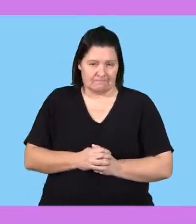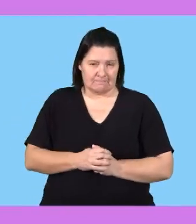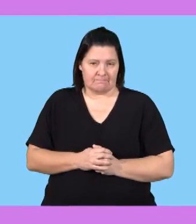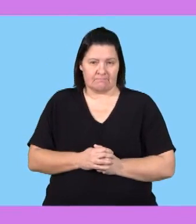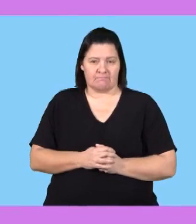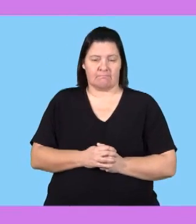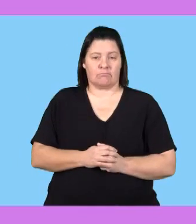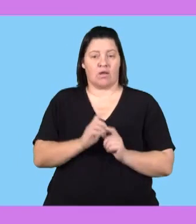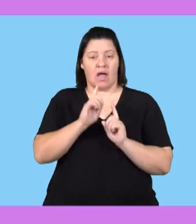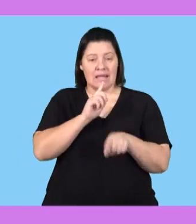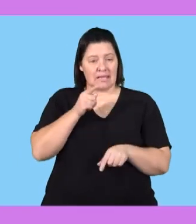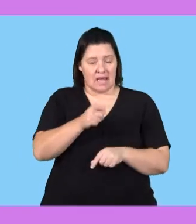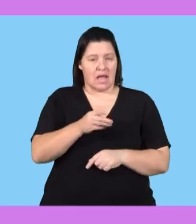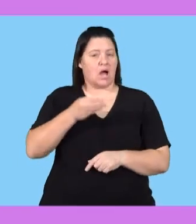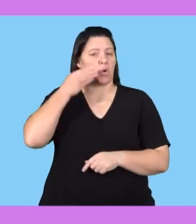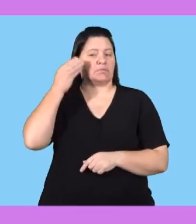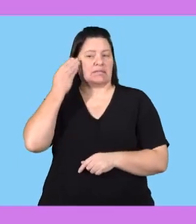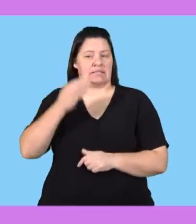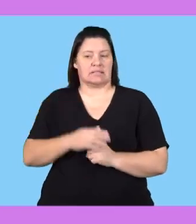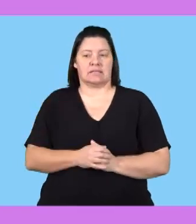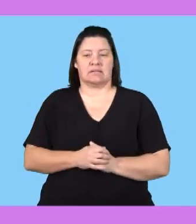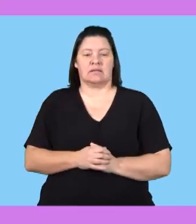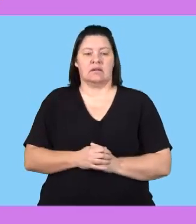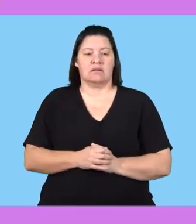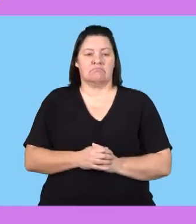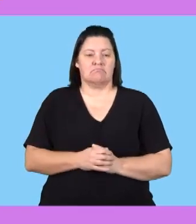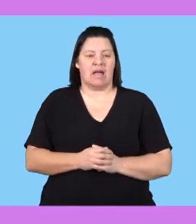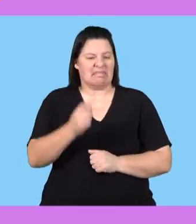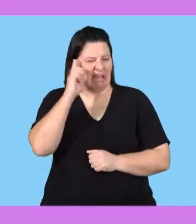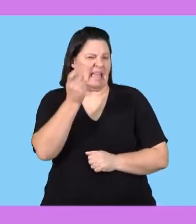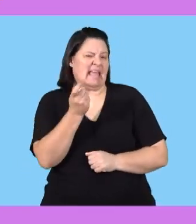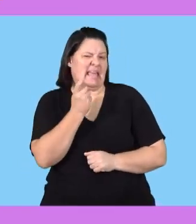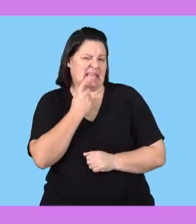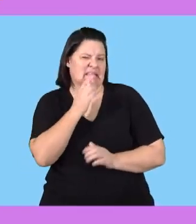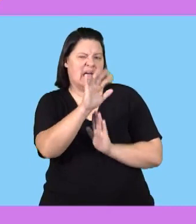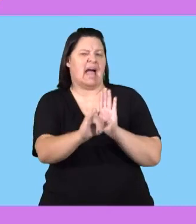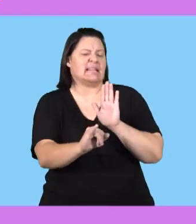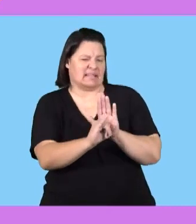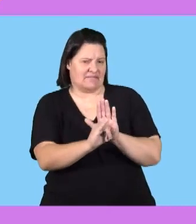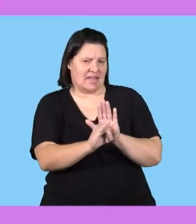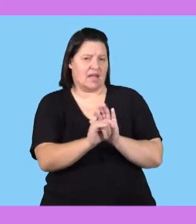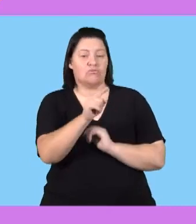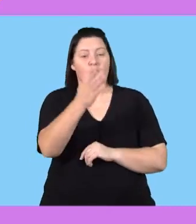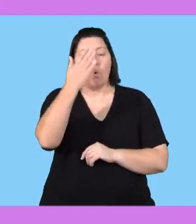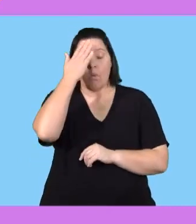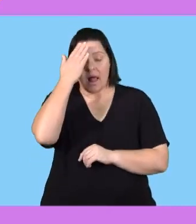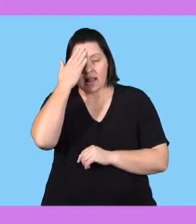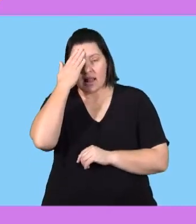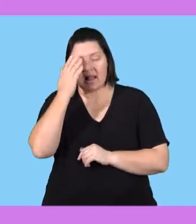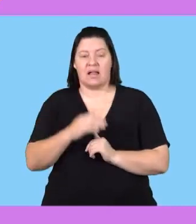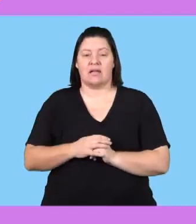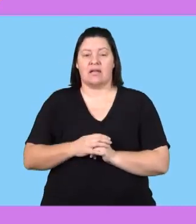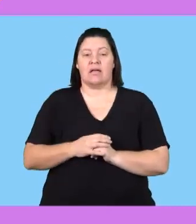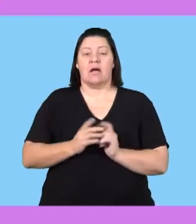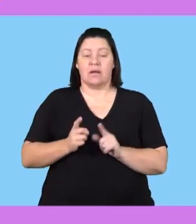cosmetics. So the answer here is cosmetics. I think it was easy to identify as long as you